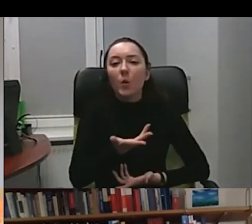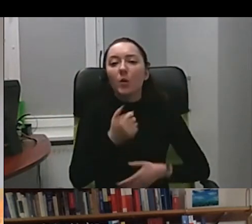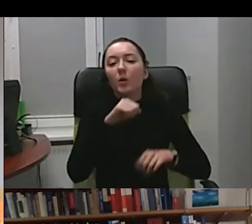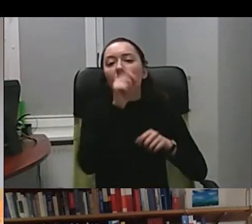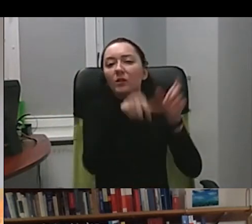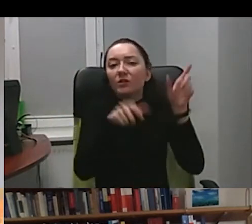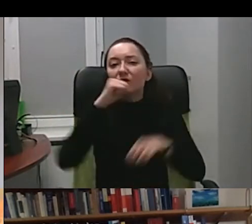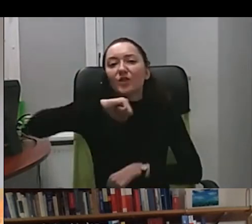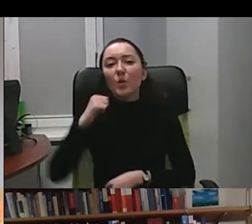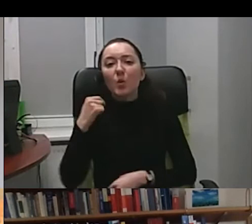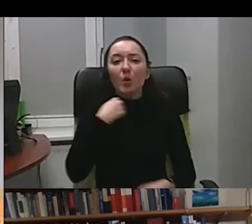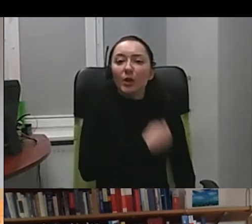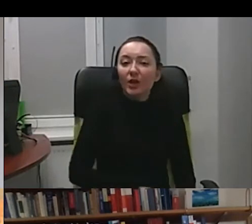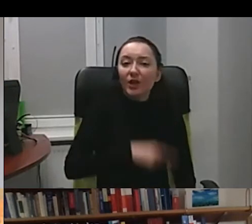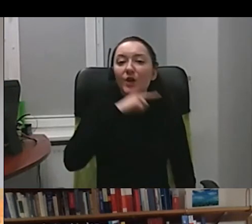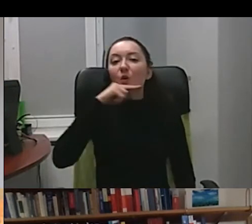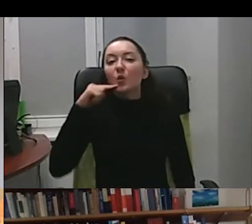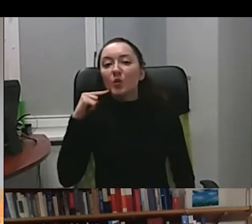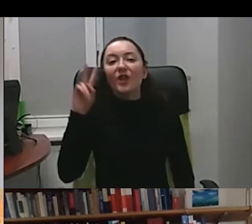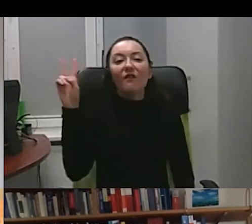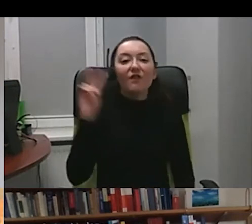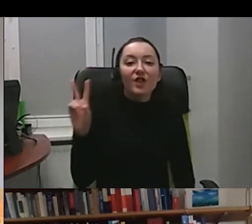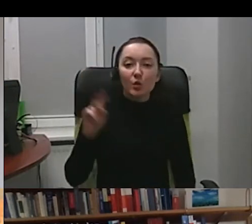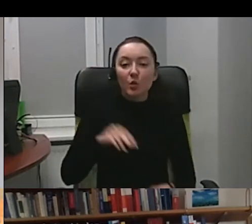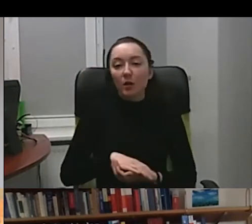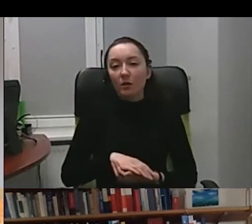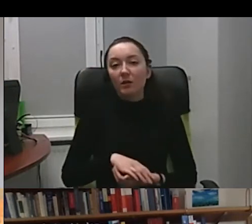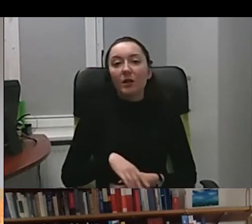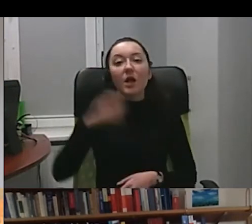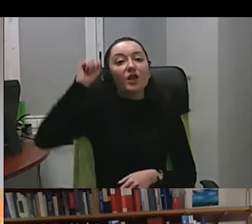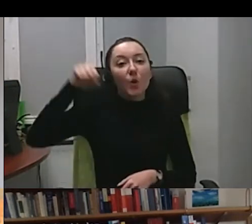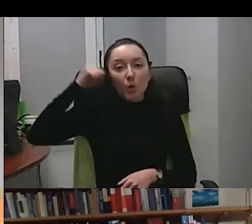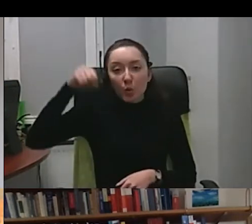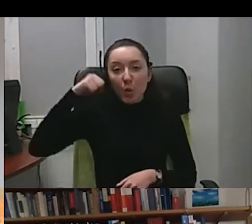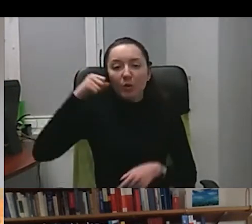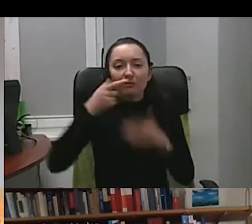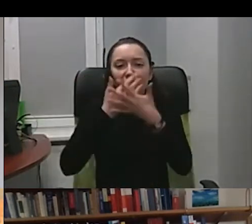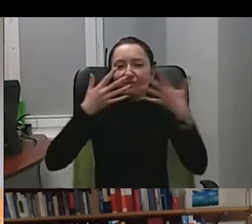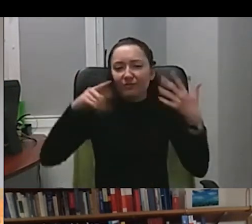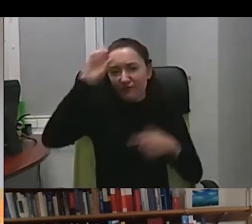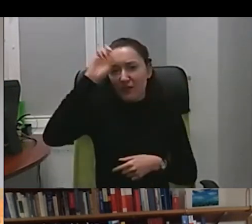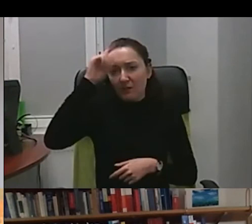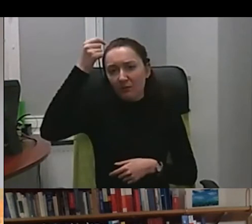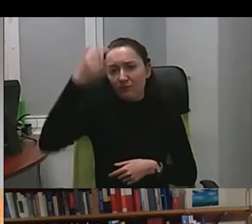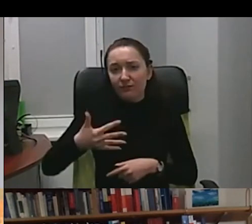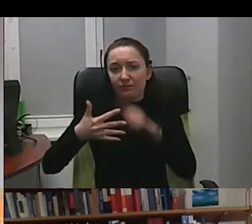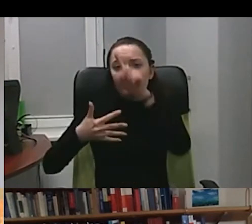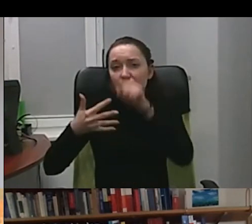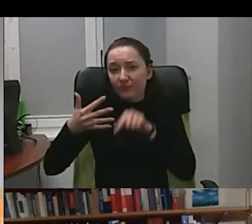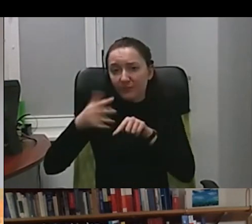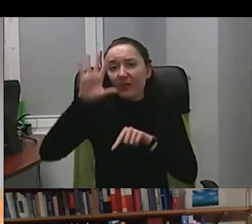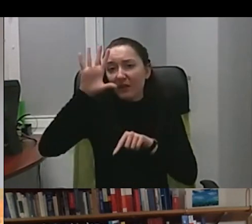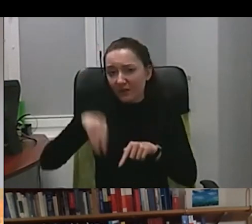them, it's always, they remind of the necessity to avoid double standards.